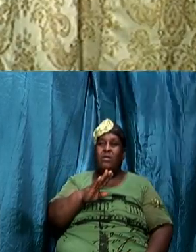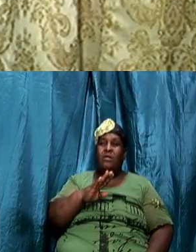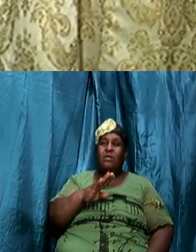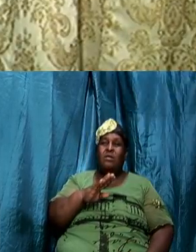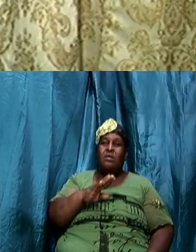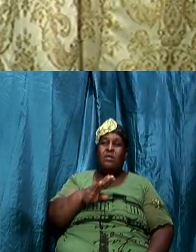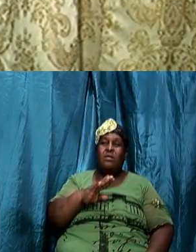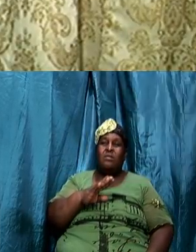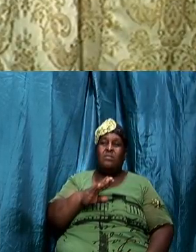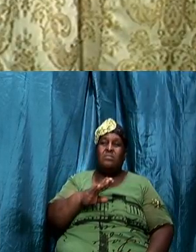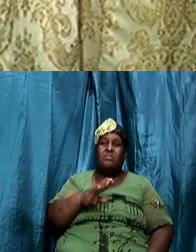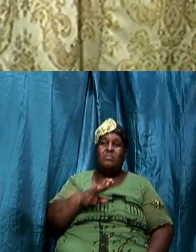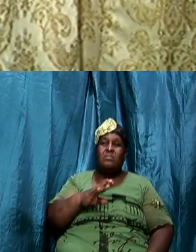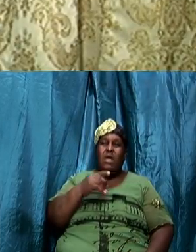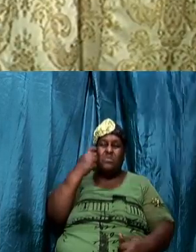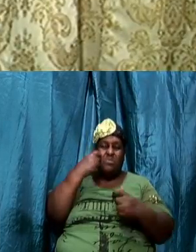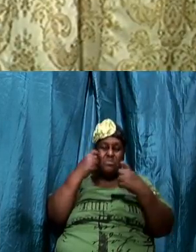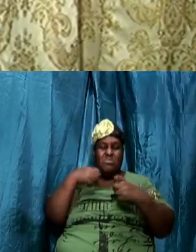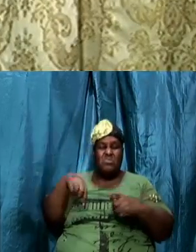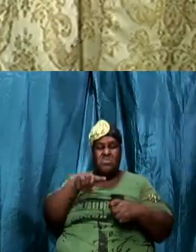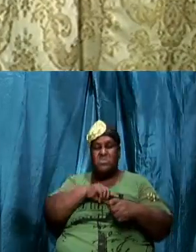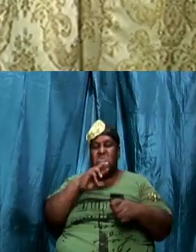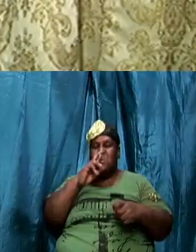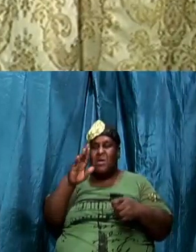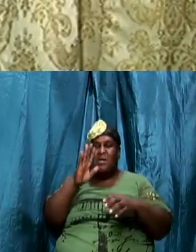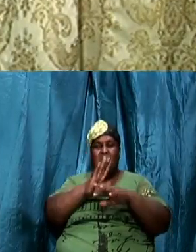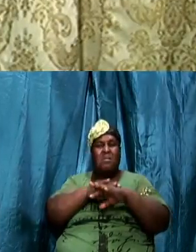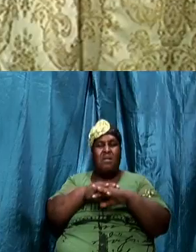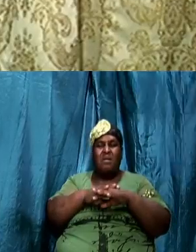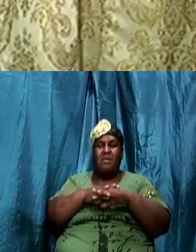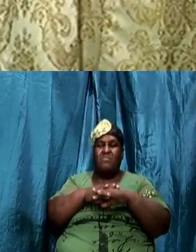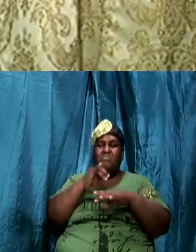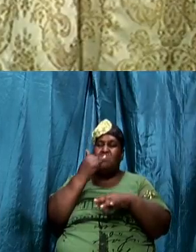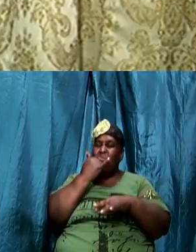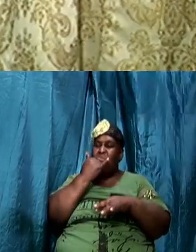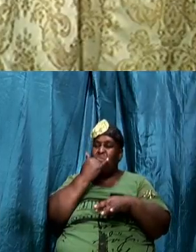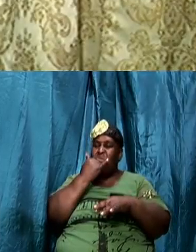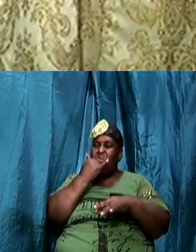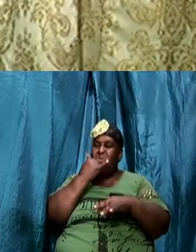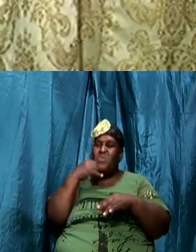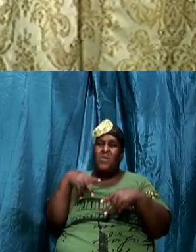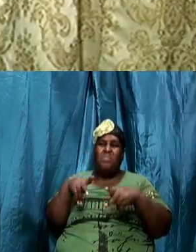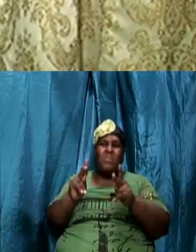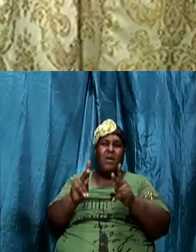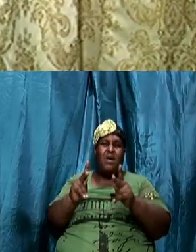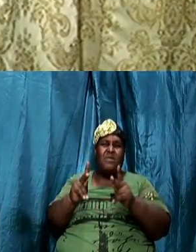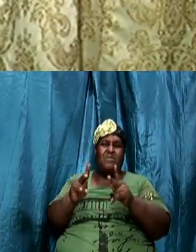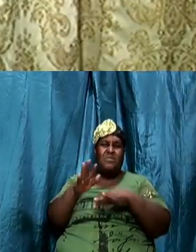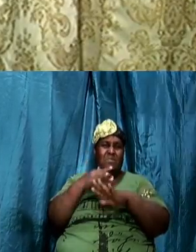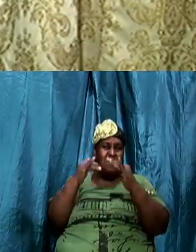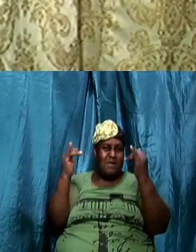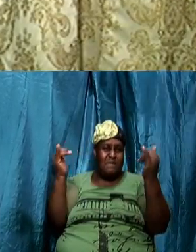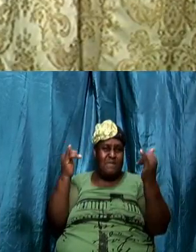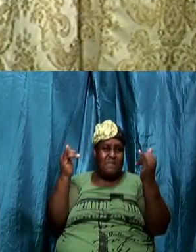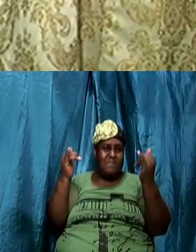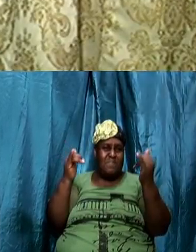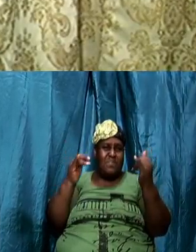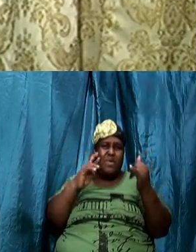wrong track. So I close this evening at this point. I really wanted